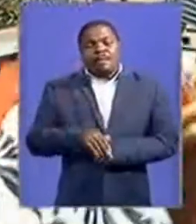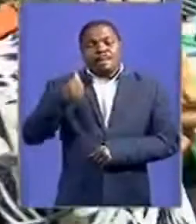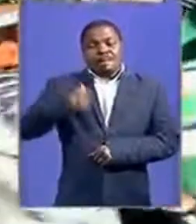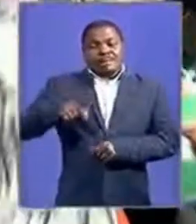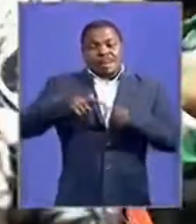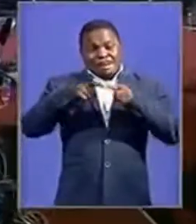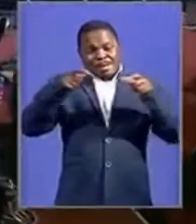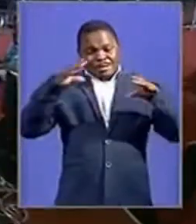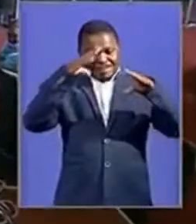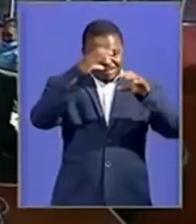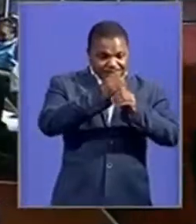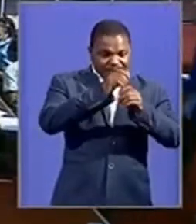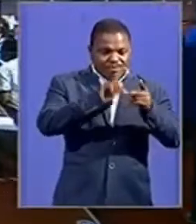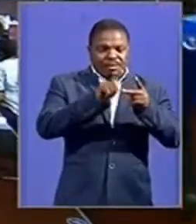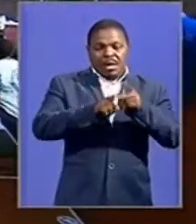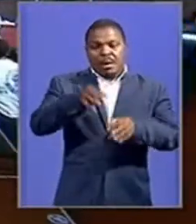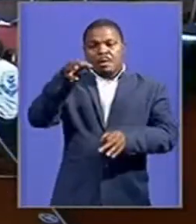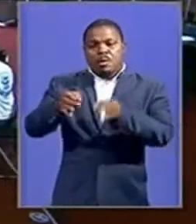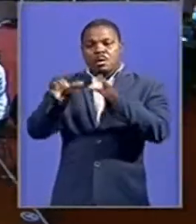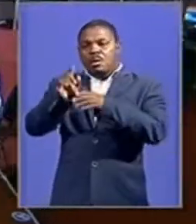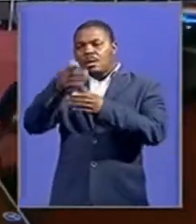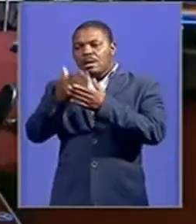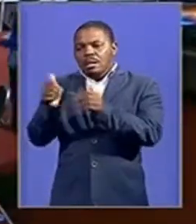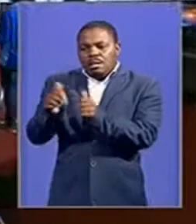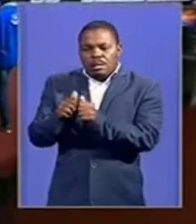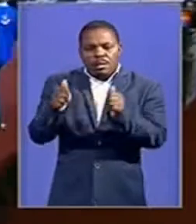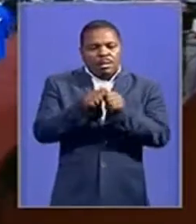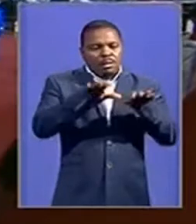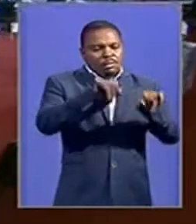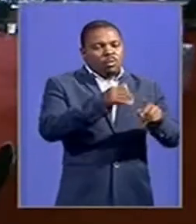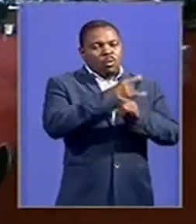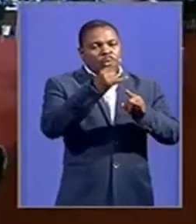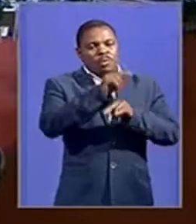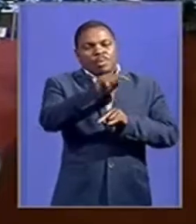ba baholo mme a tsepama mekgeng e tlang ho theha maqhama a kopanelo ya puso.